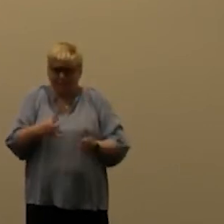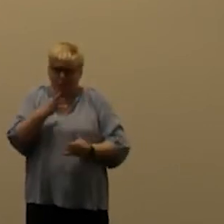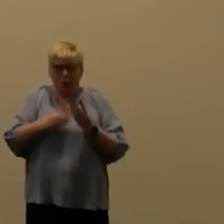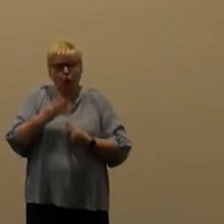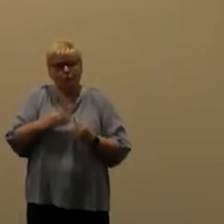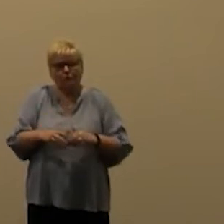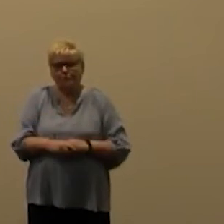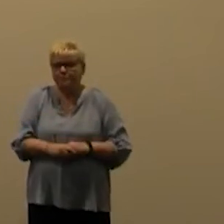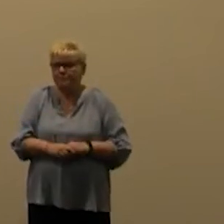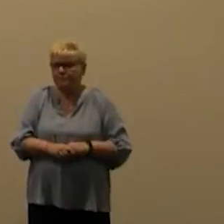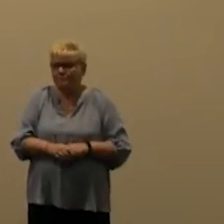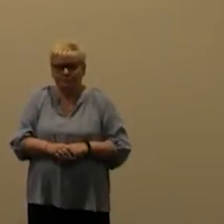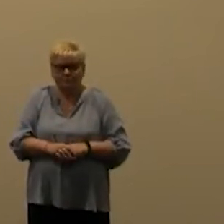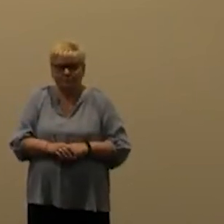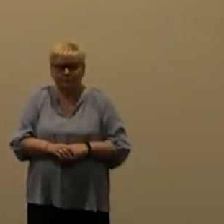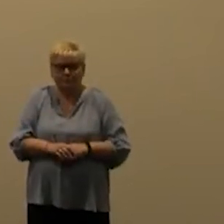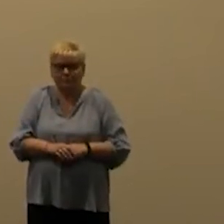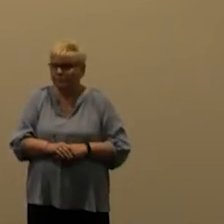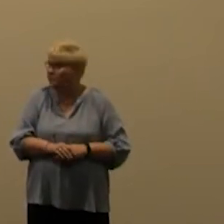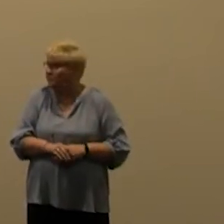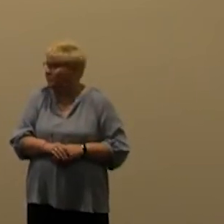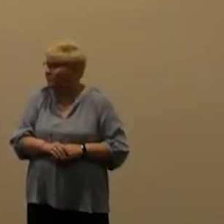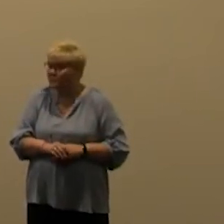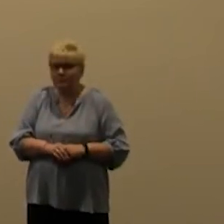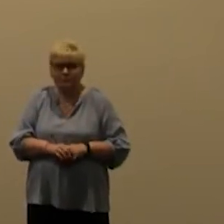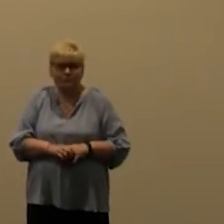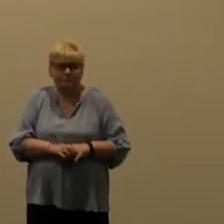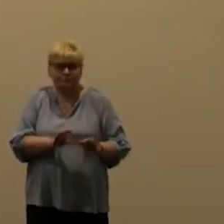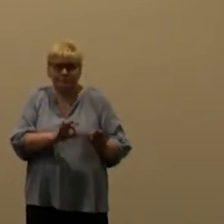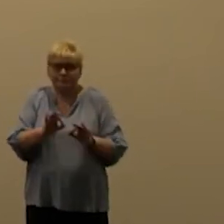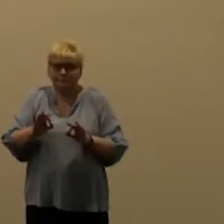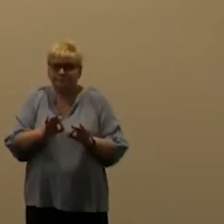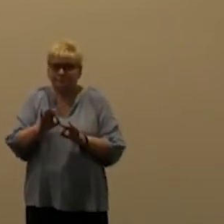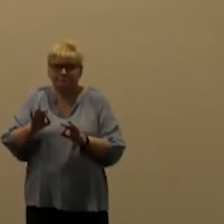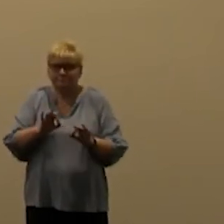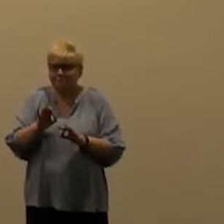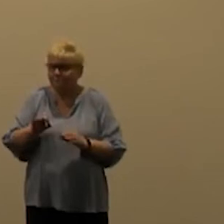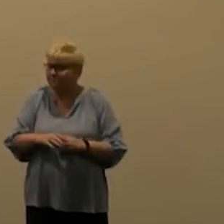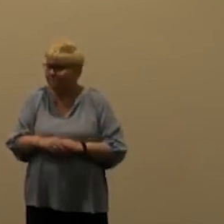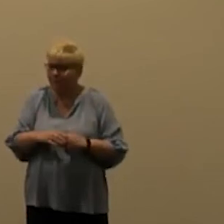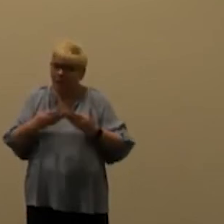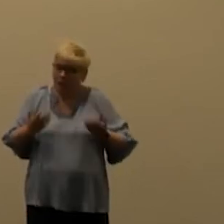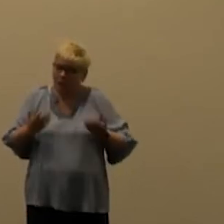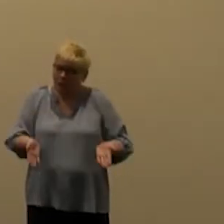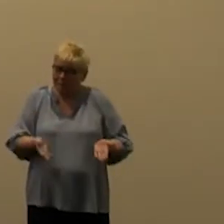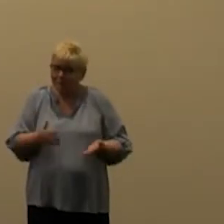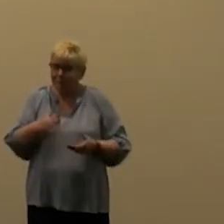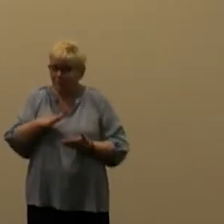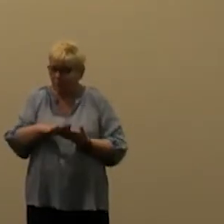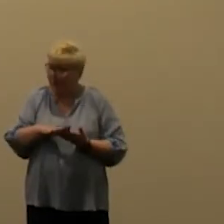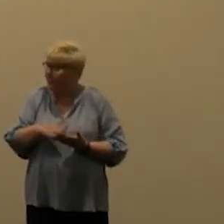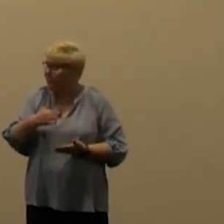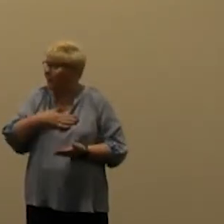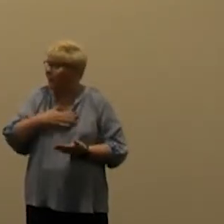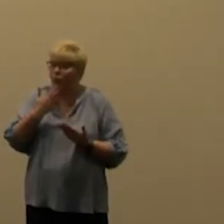Any other questions? Does anyone else have anything they'd like to ask? In that case, I'd like to